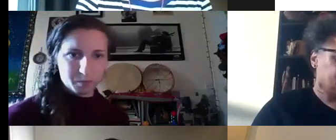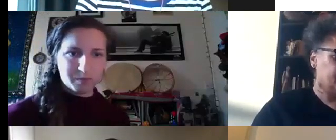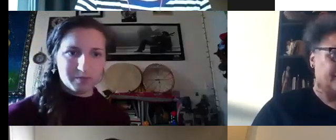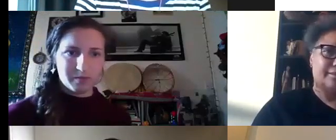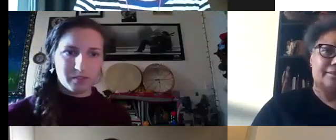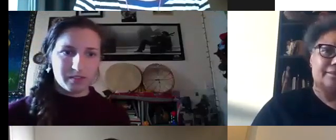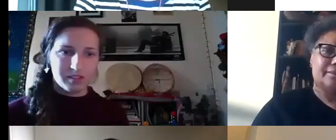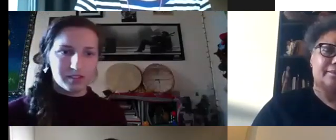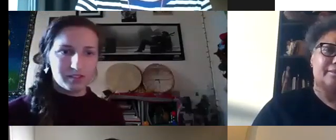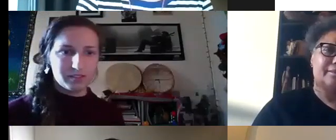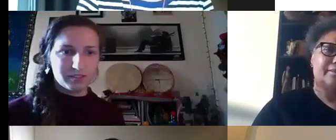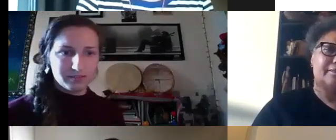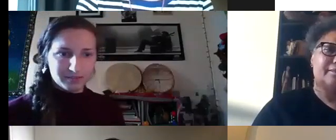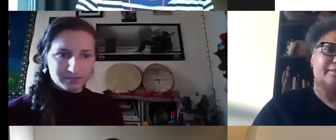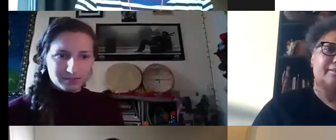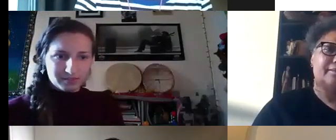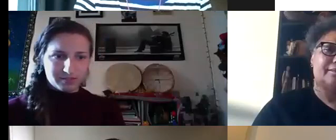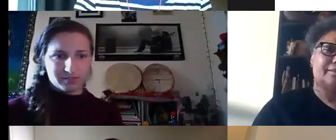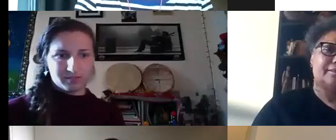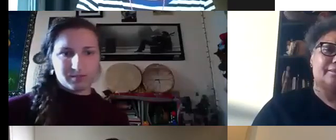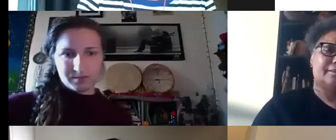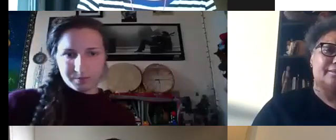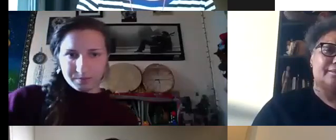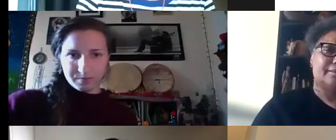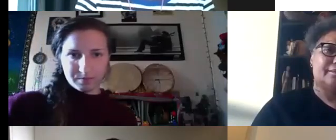Canada, Germany, and the United States. In